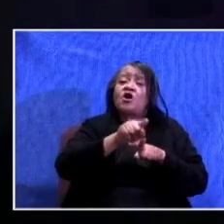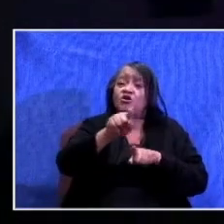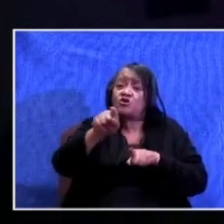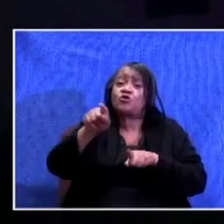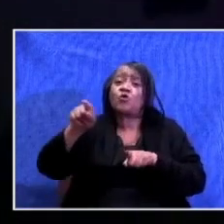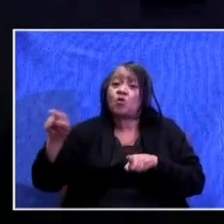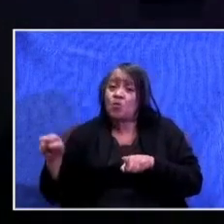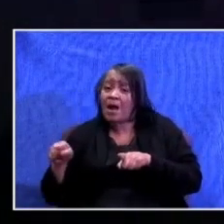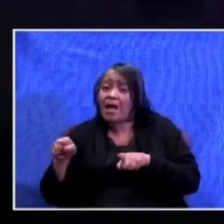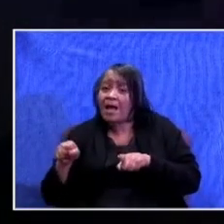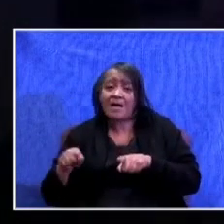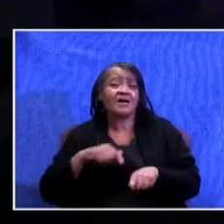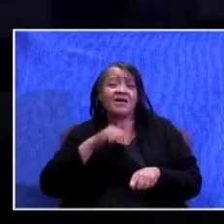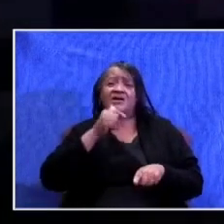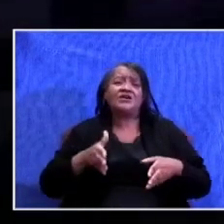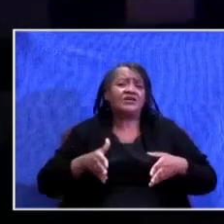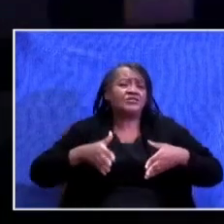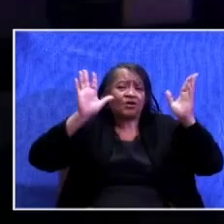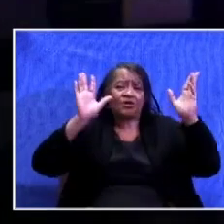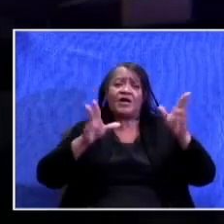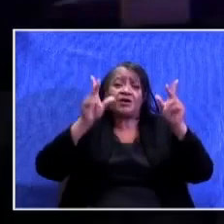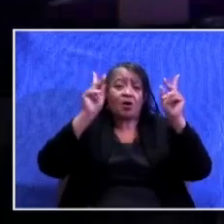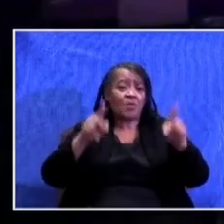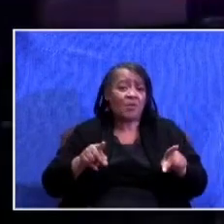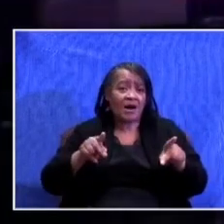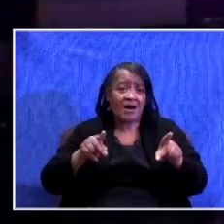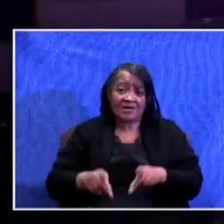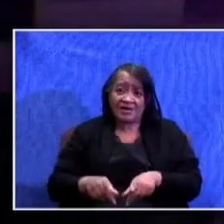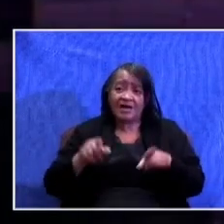For tuning in to this broadcast. We